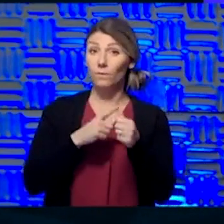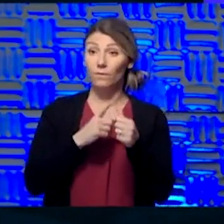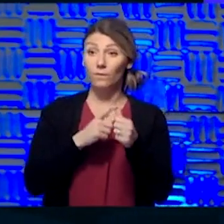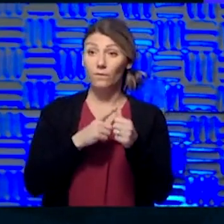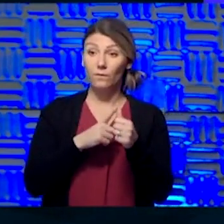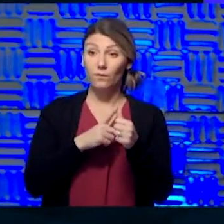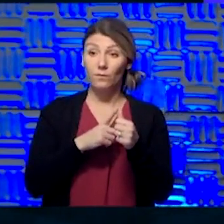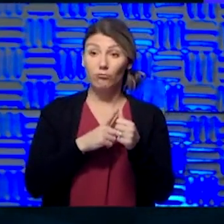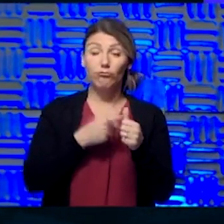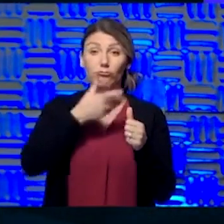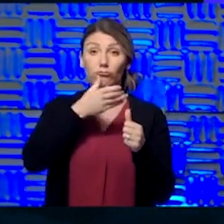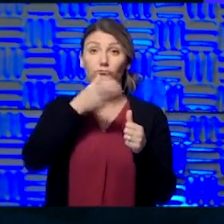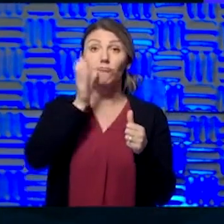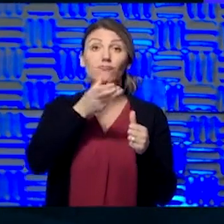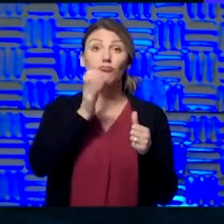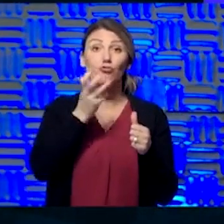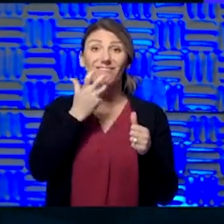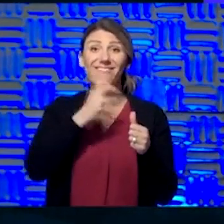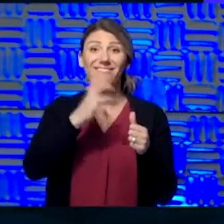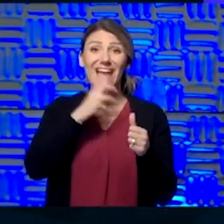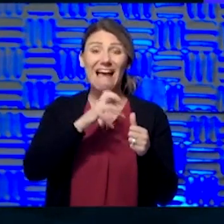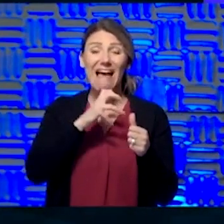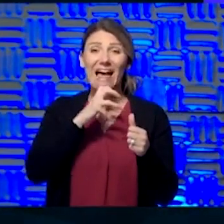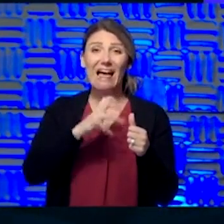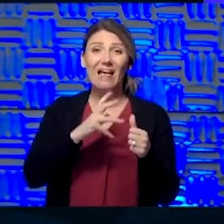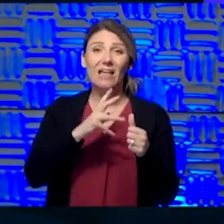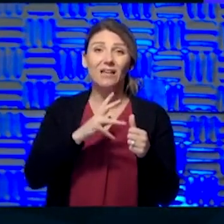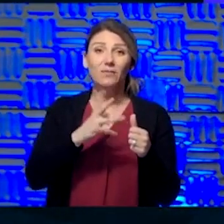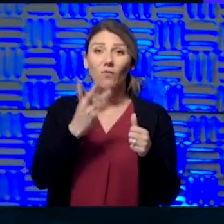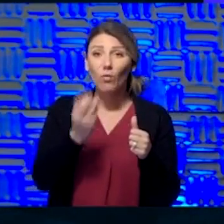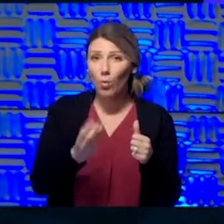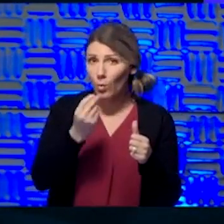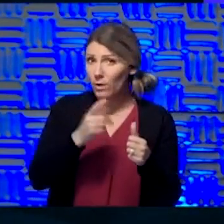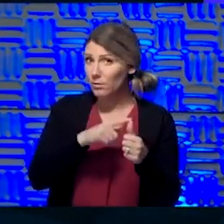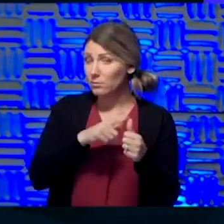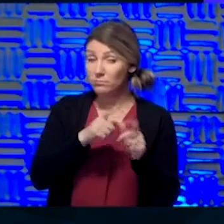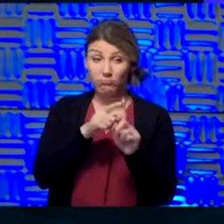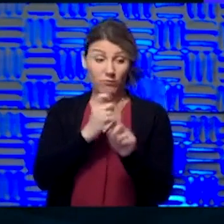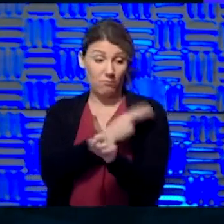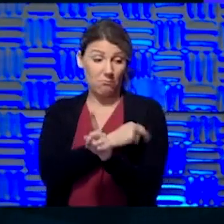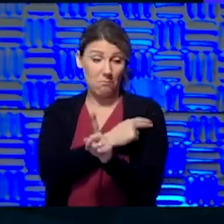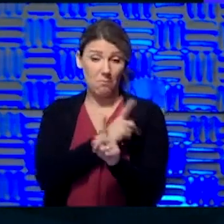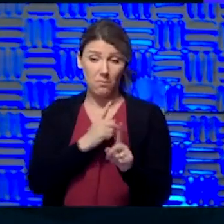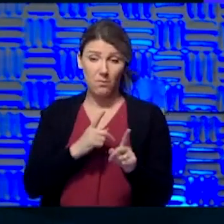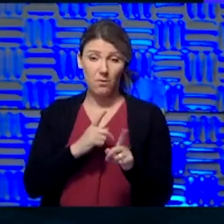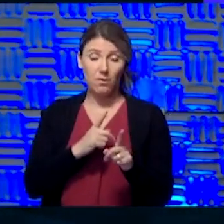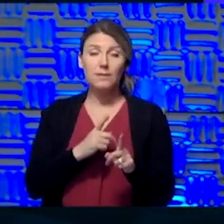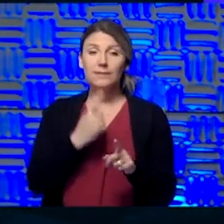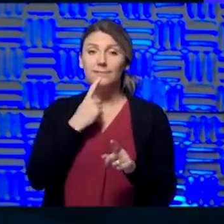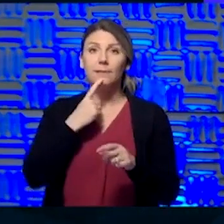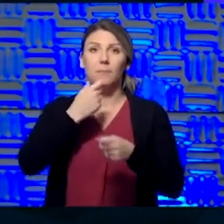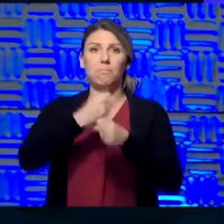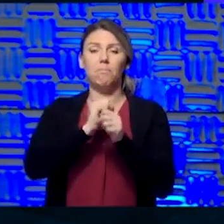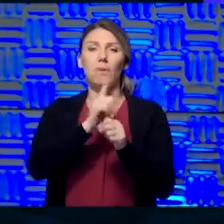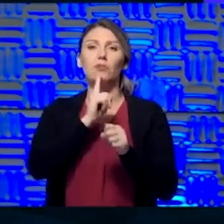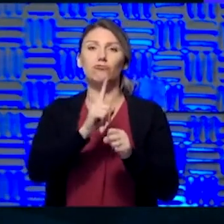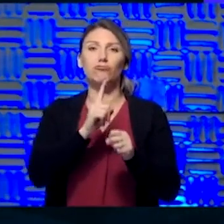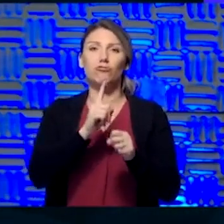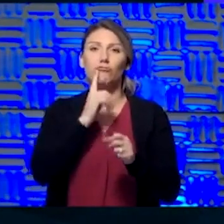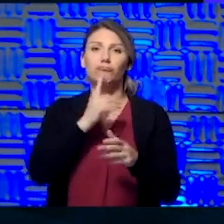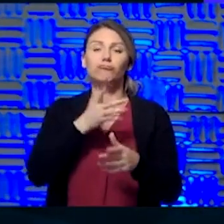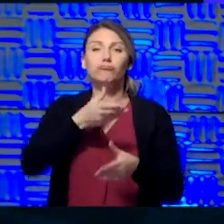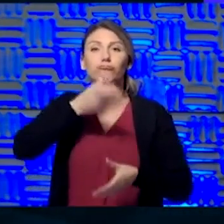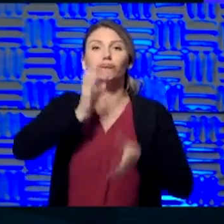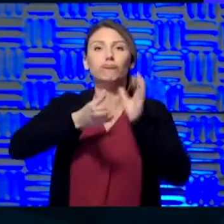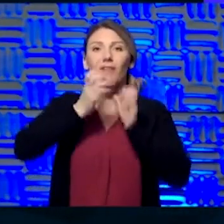drink hot fluids. This was like from the hospital. They told me like to make sure that I was staying hydrated, and I hadn't